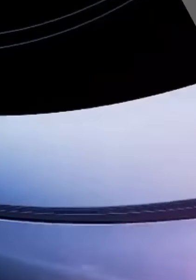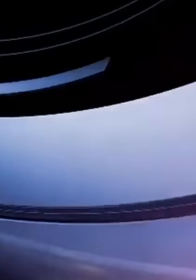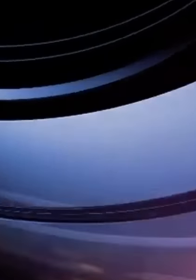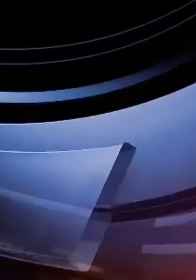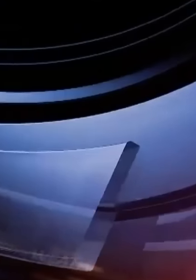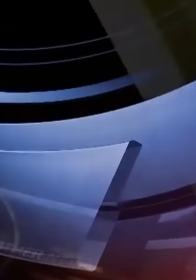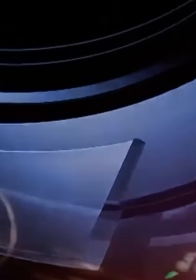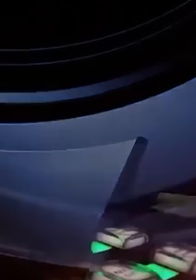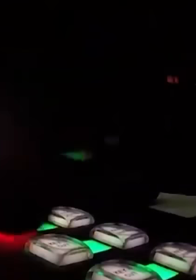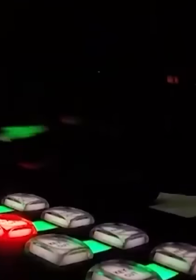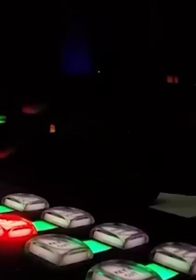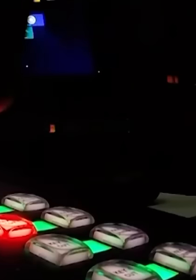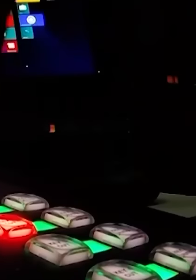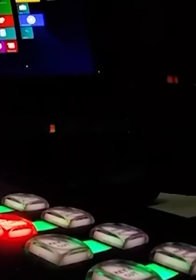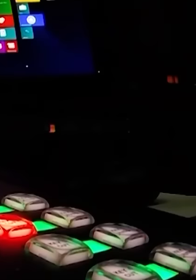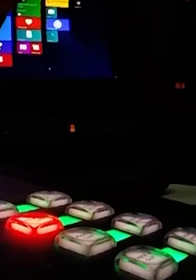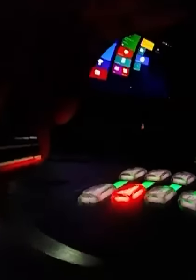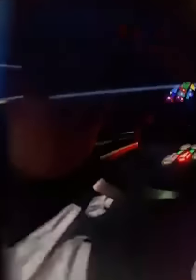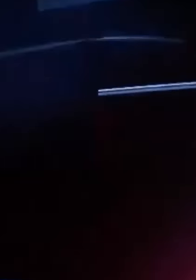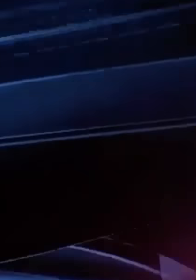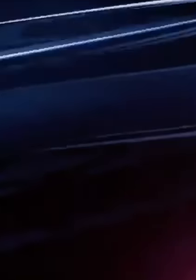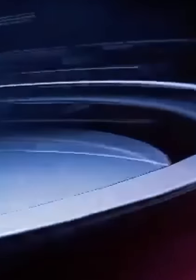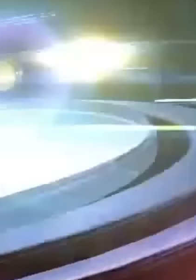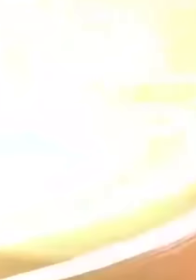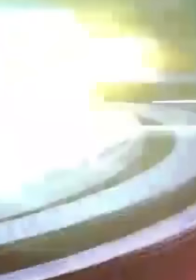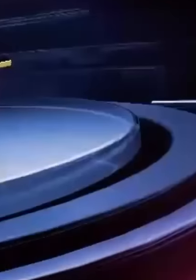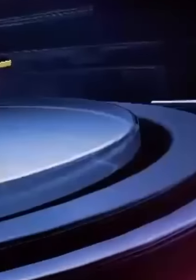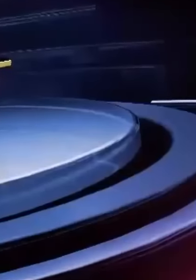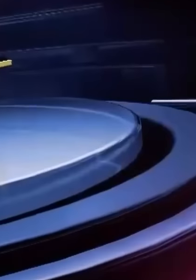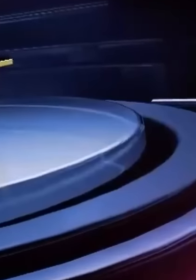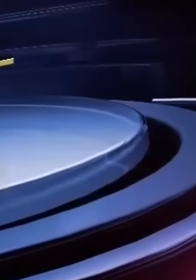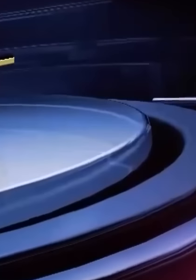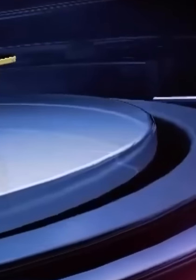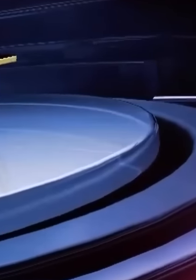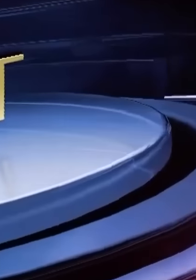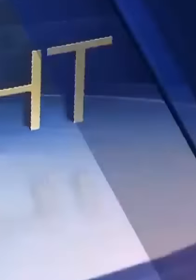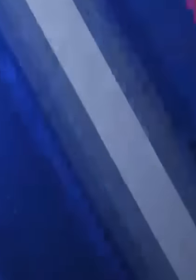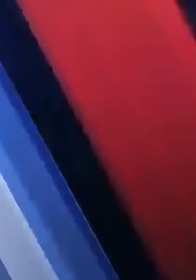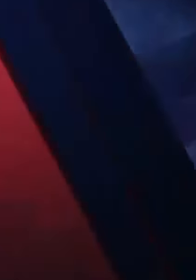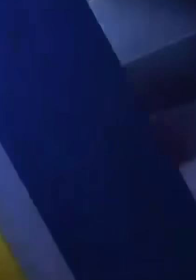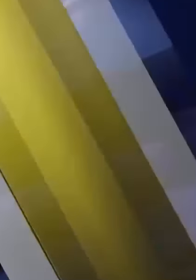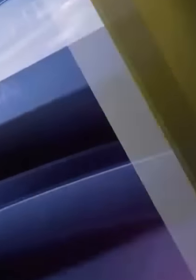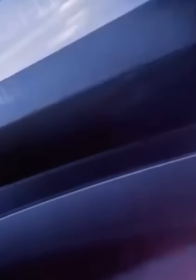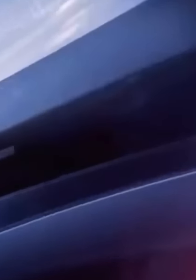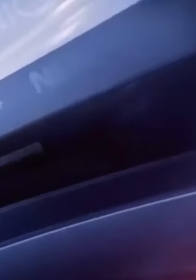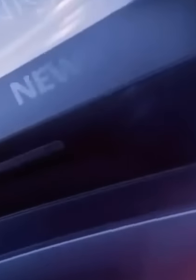Broadcasting from our studios in the Pine St. Michael, this is CBC NewsNight, starting now.